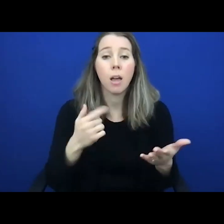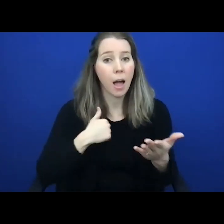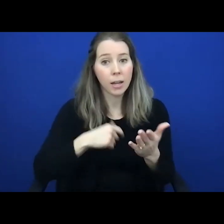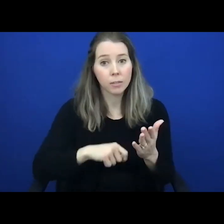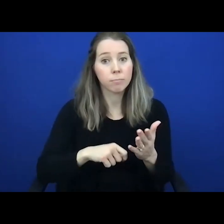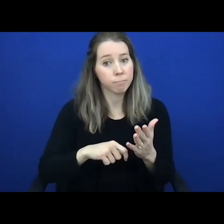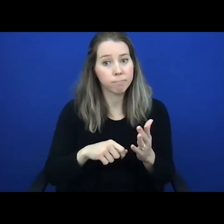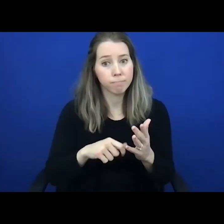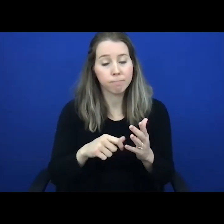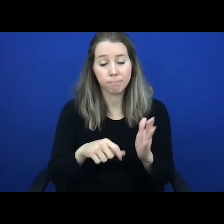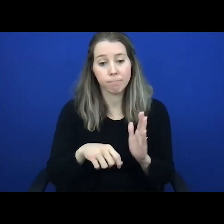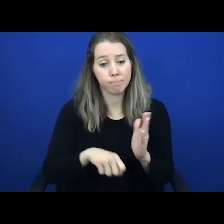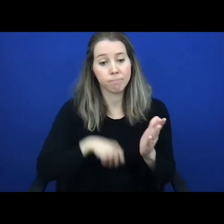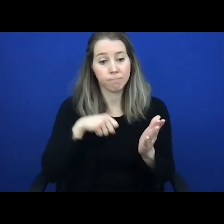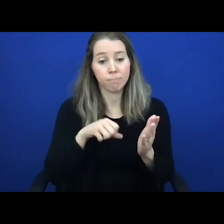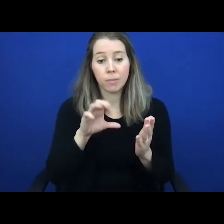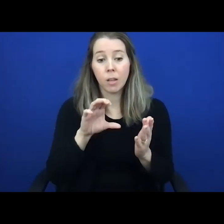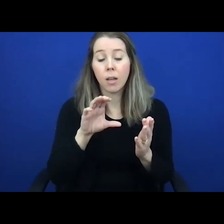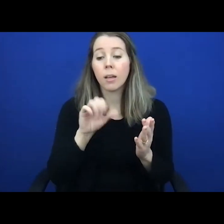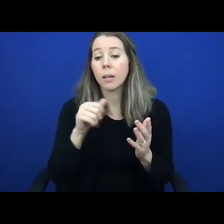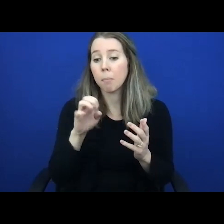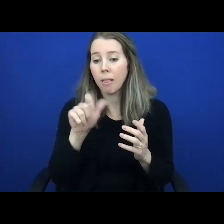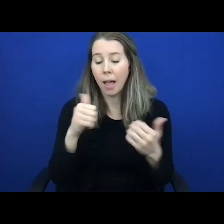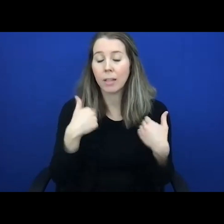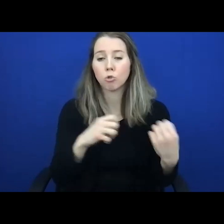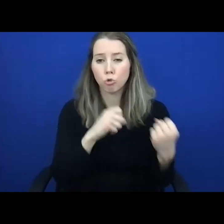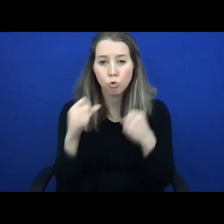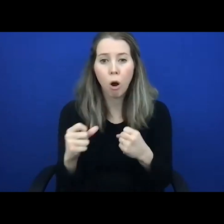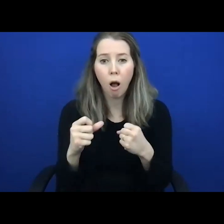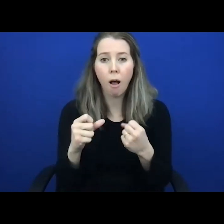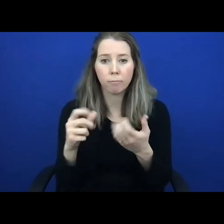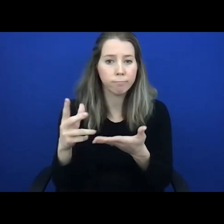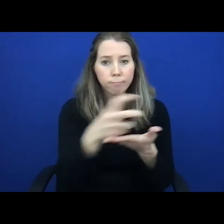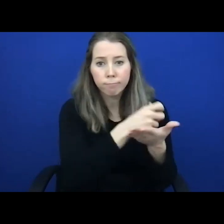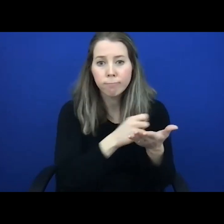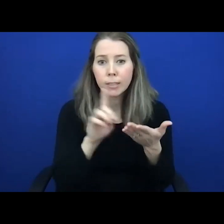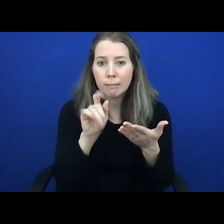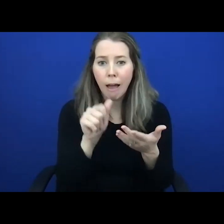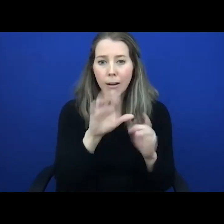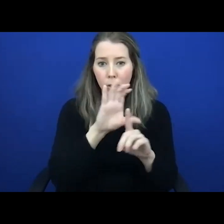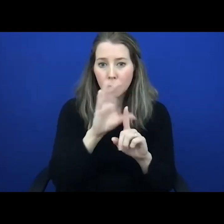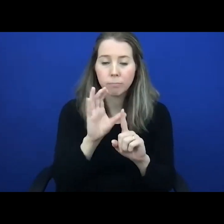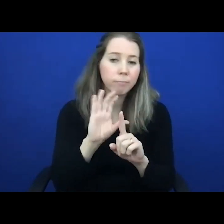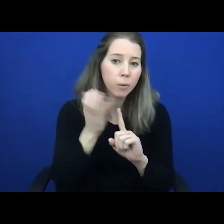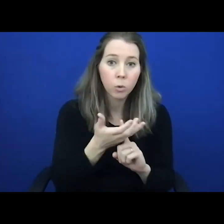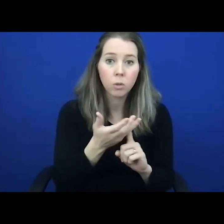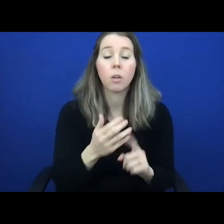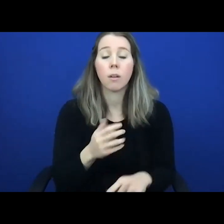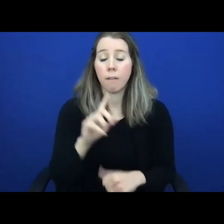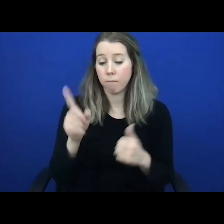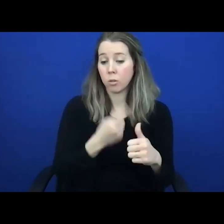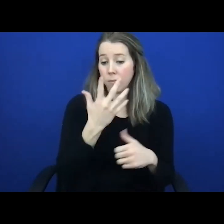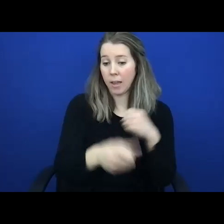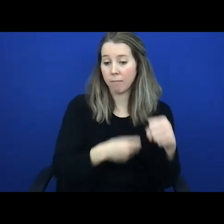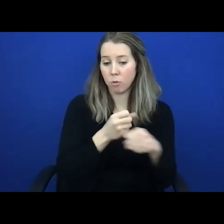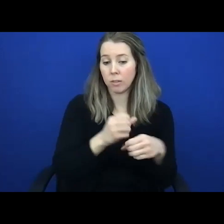on having a strong evaluative culture. And we looked at the first 5 years of our FlexPath